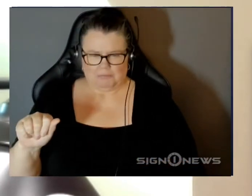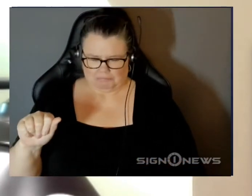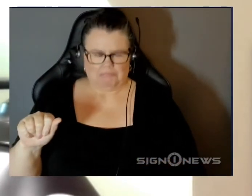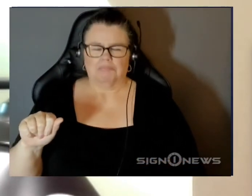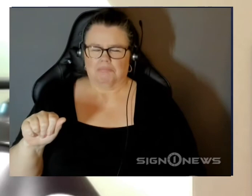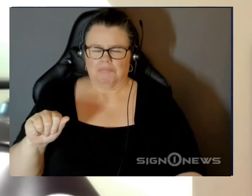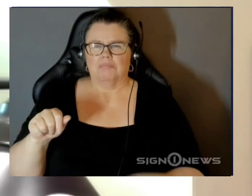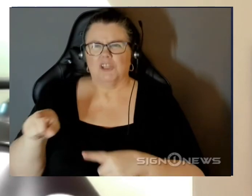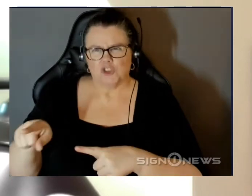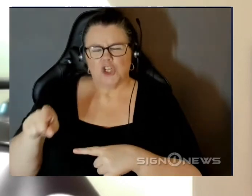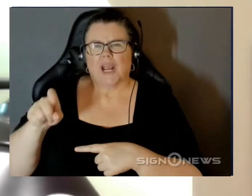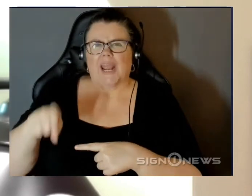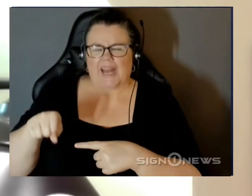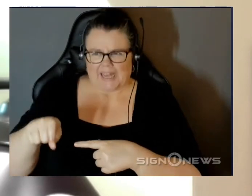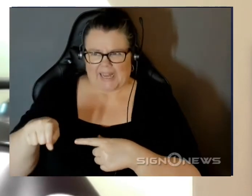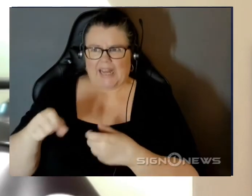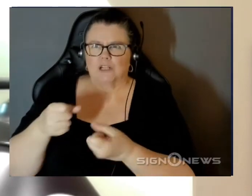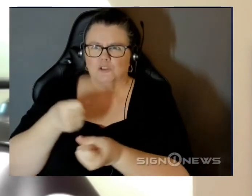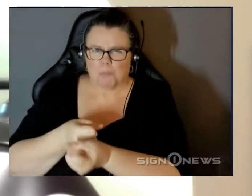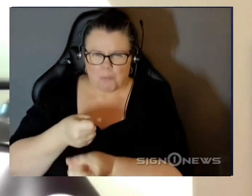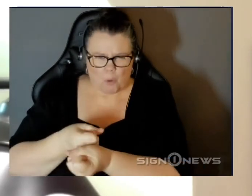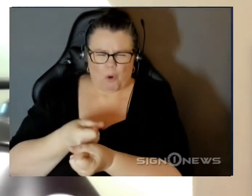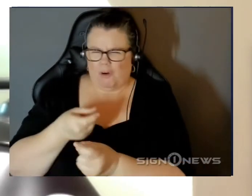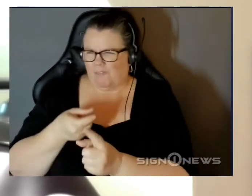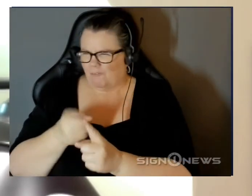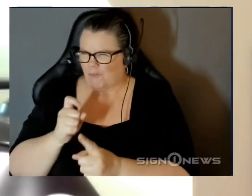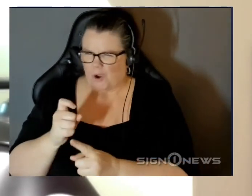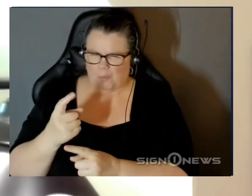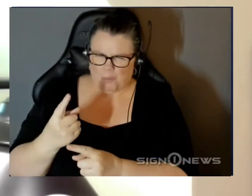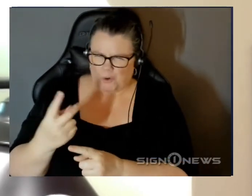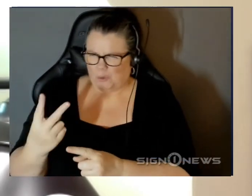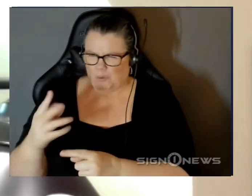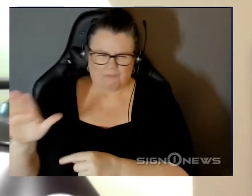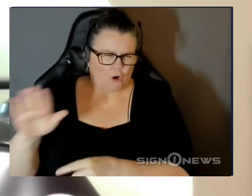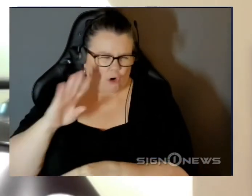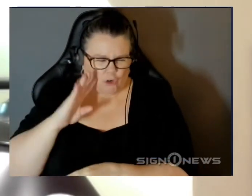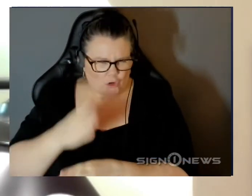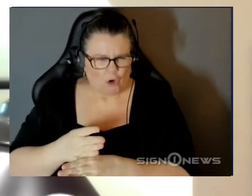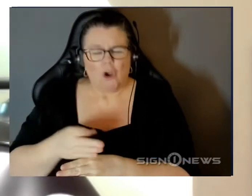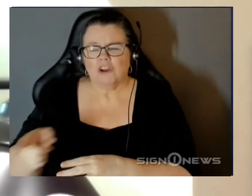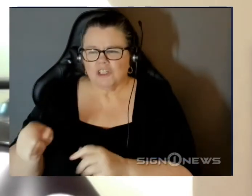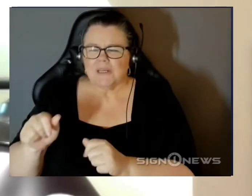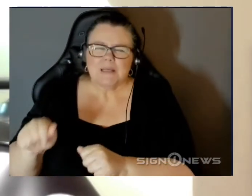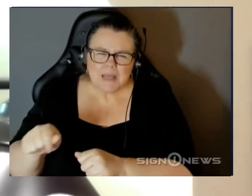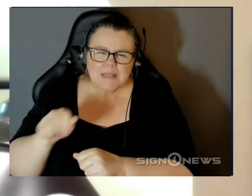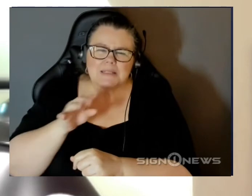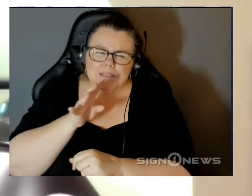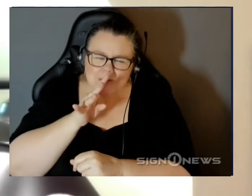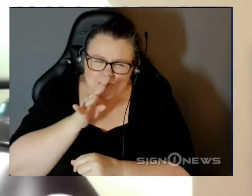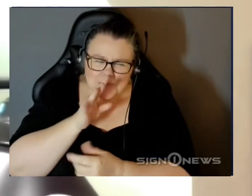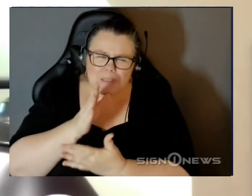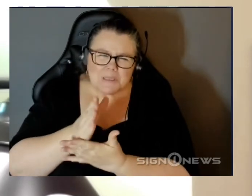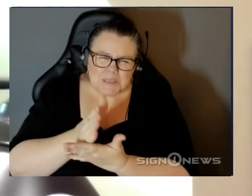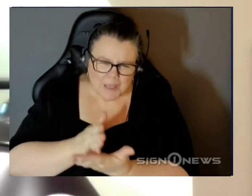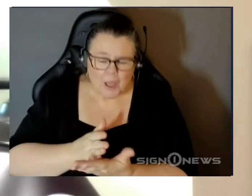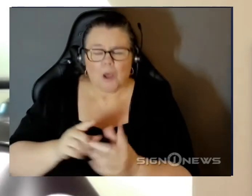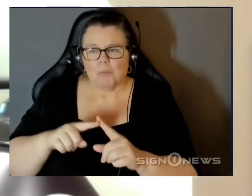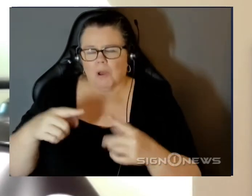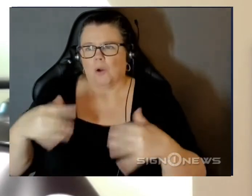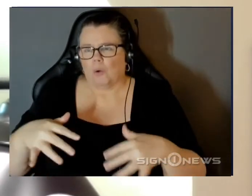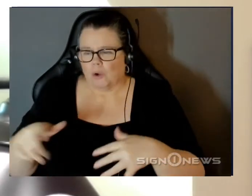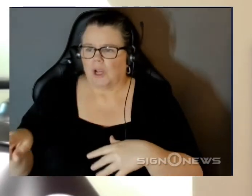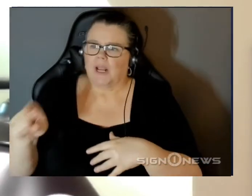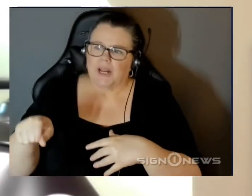speak somewhat, but she really needed a lot of support with just communication and language. And she ended up going to the hospital, and because of COVID, no